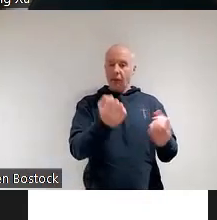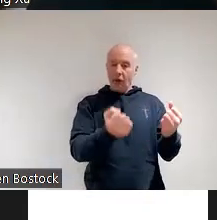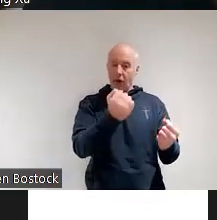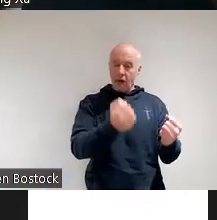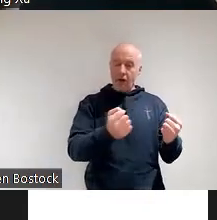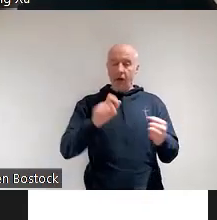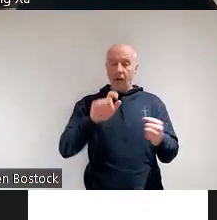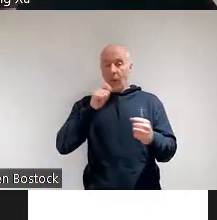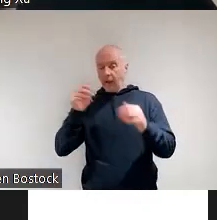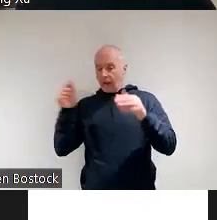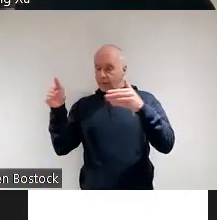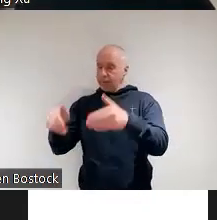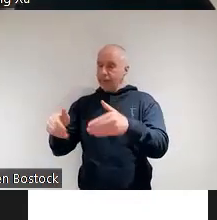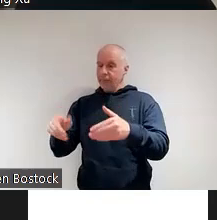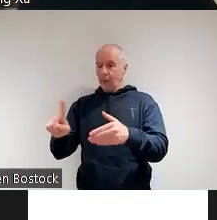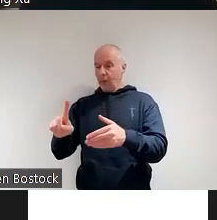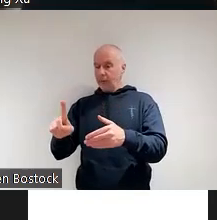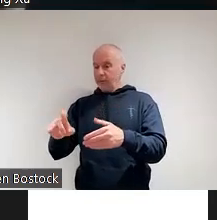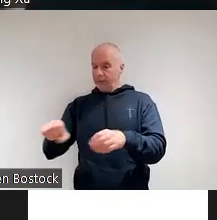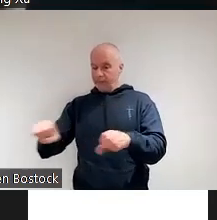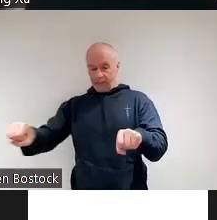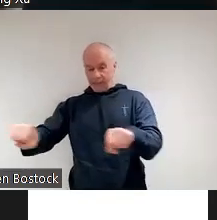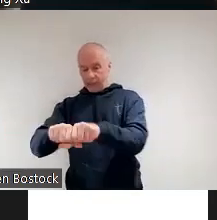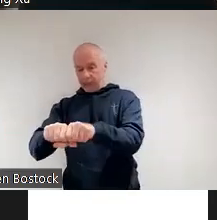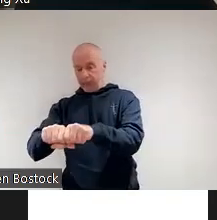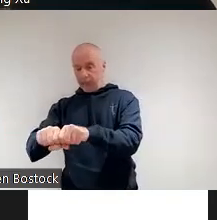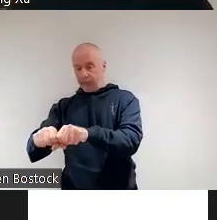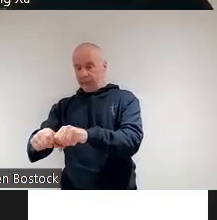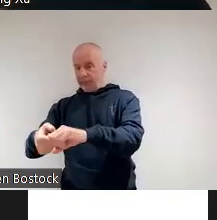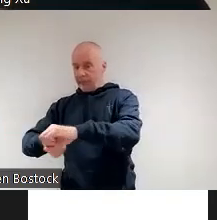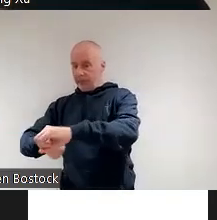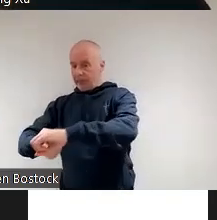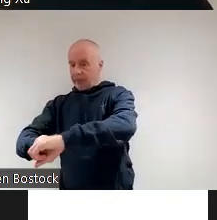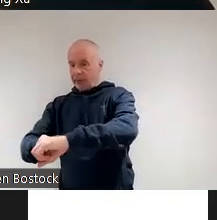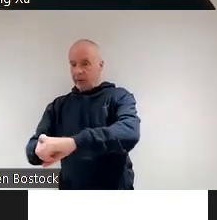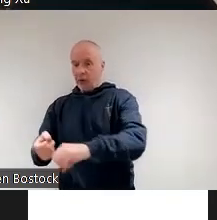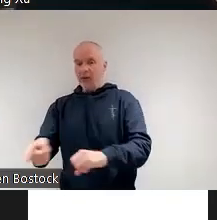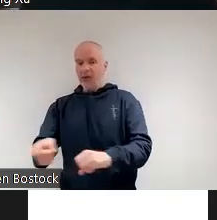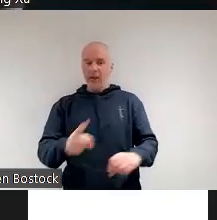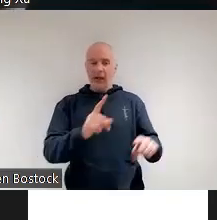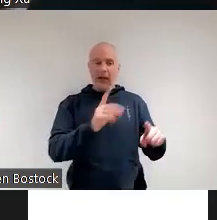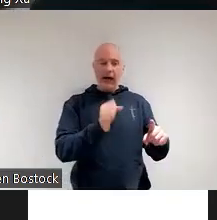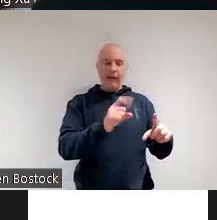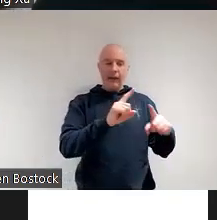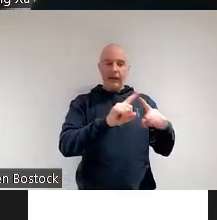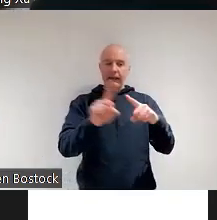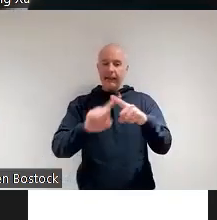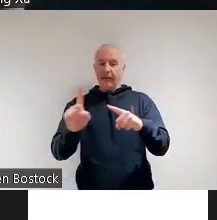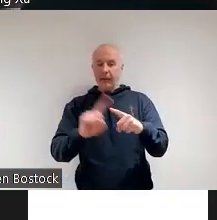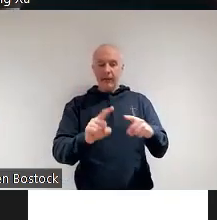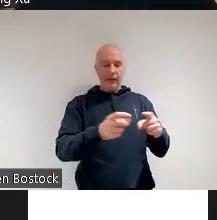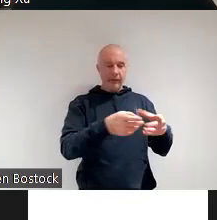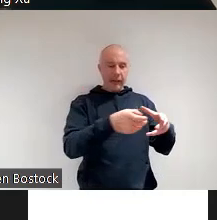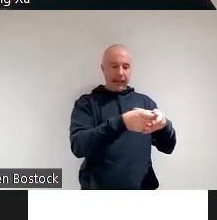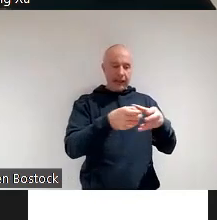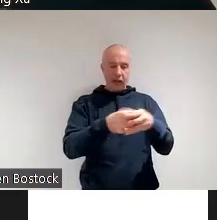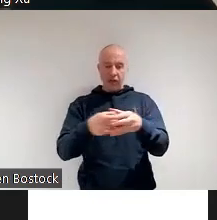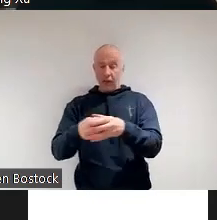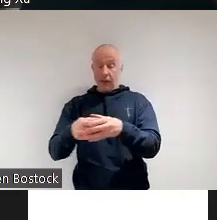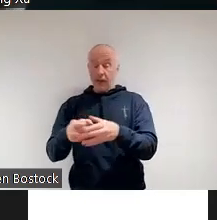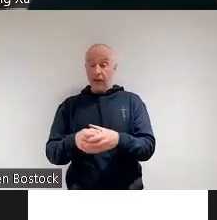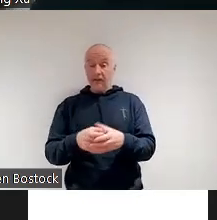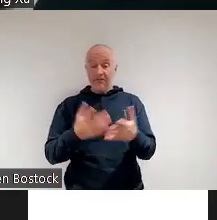more on the charger itself today. So chargers have a different type of category as well, if you have ever used any chargers in the past.